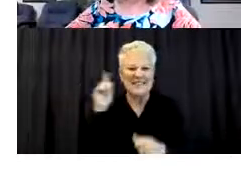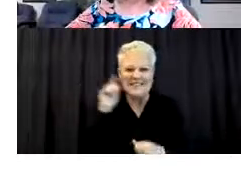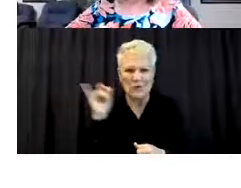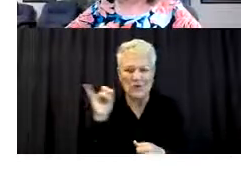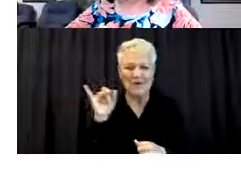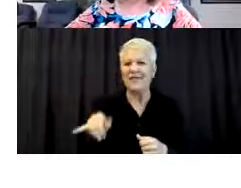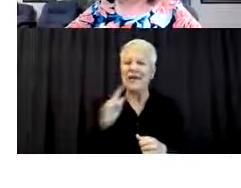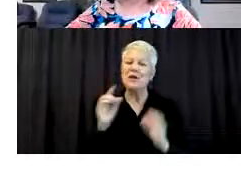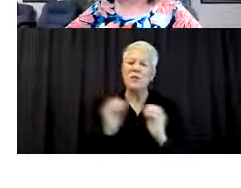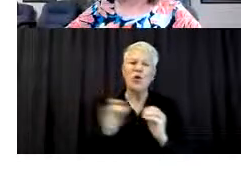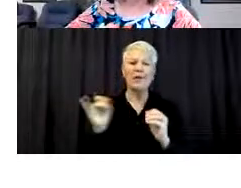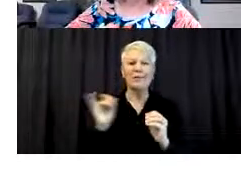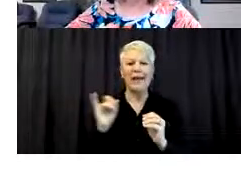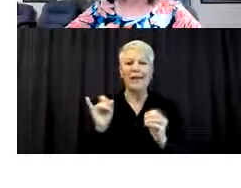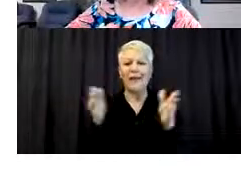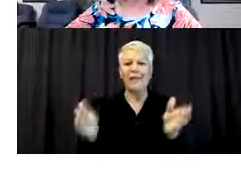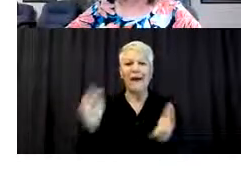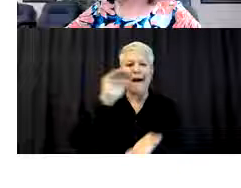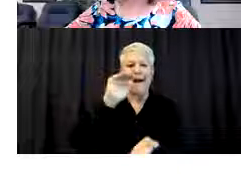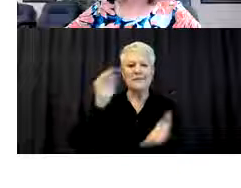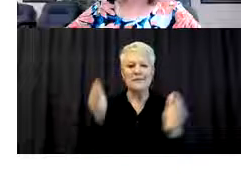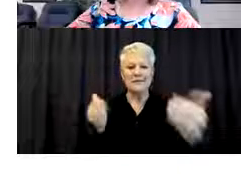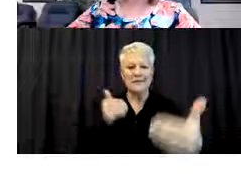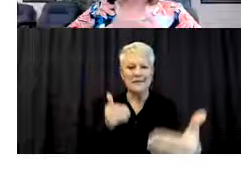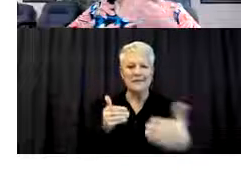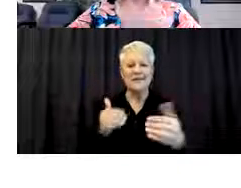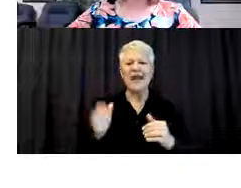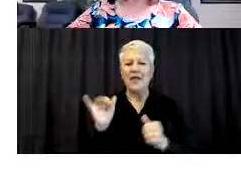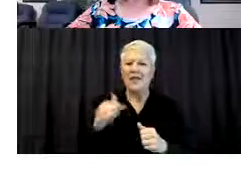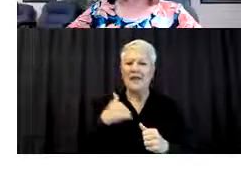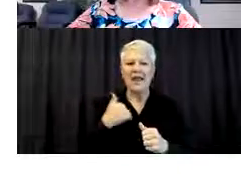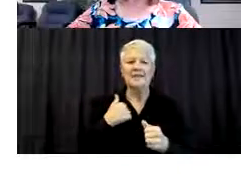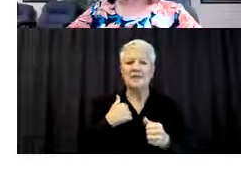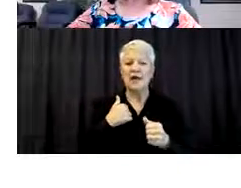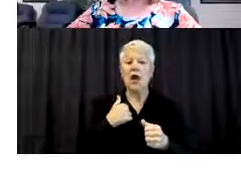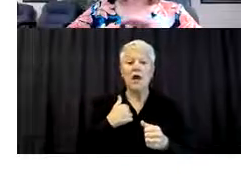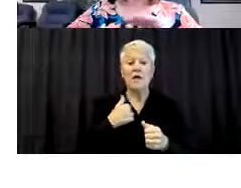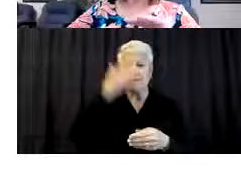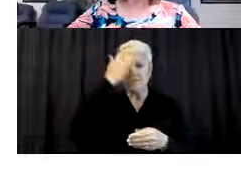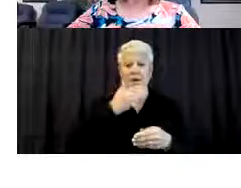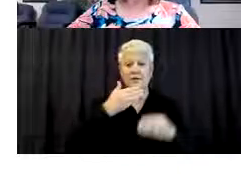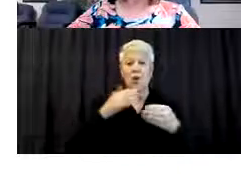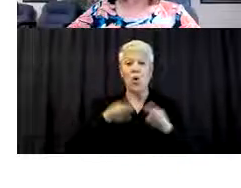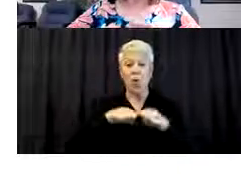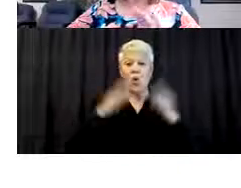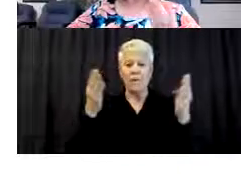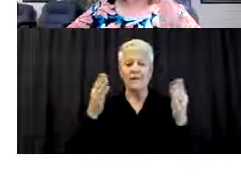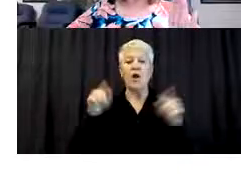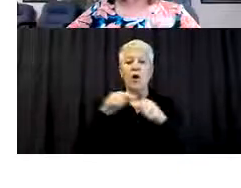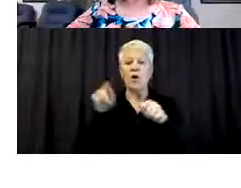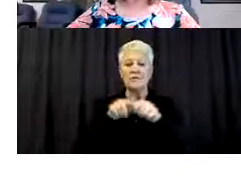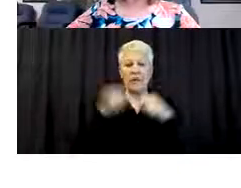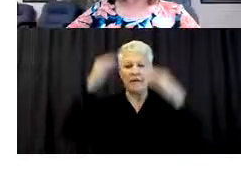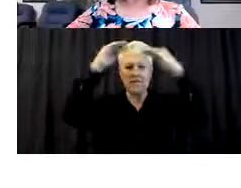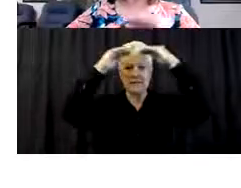is kind of more like a box, that has an open front. It also has a ceiling. So it